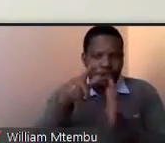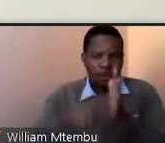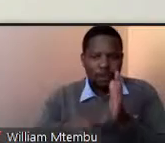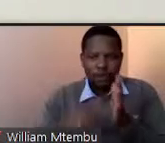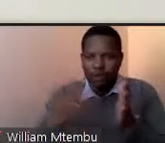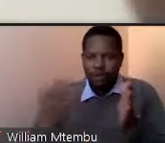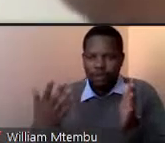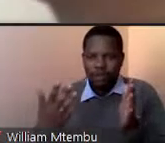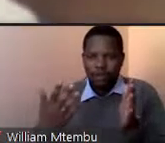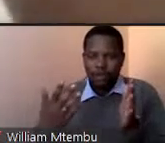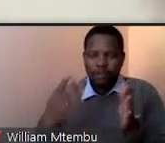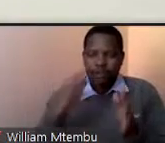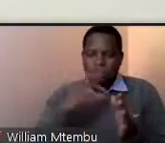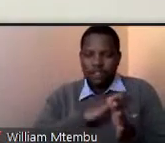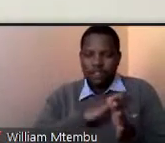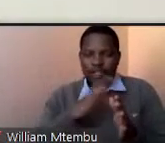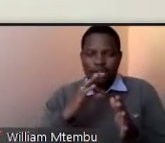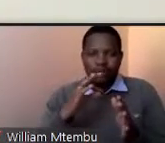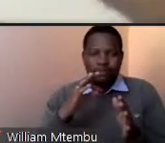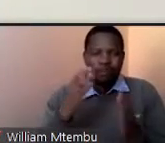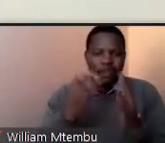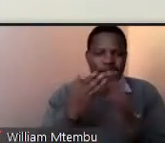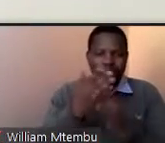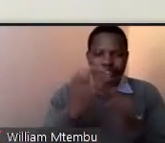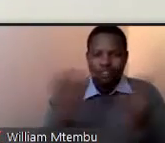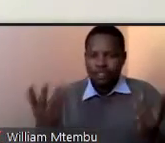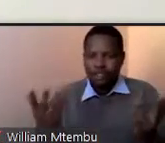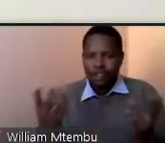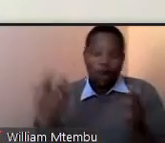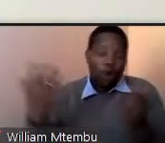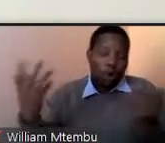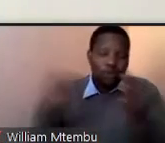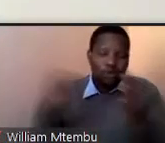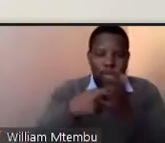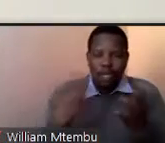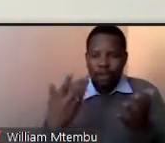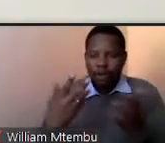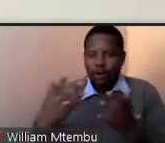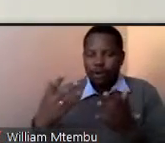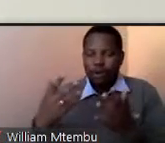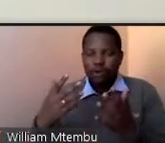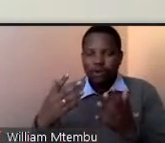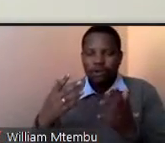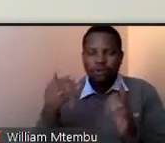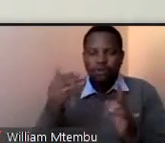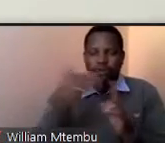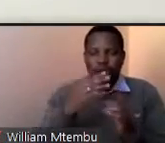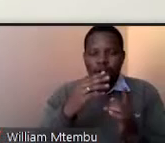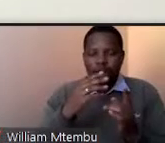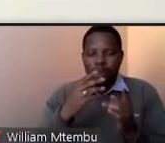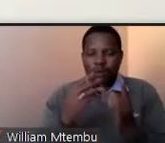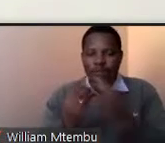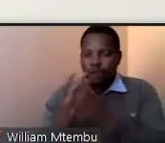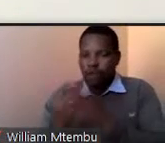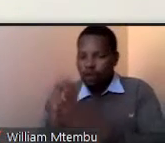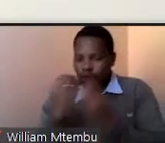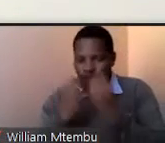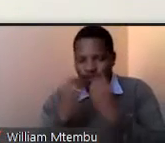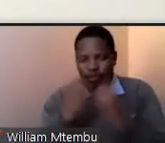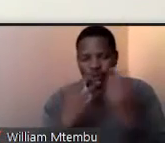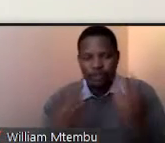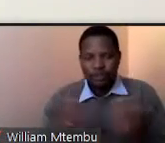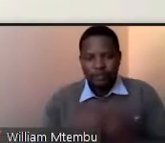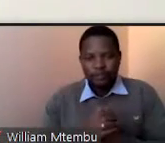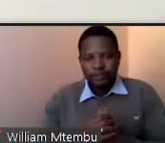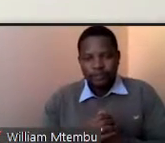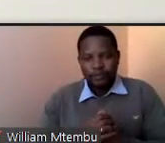of income to access or to buy or to purchase the production costs. So that is one of the reasons